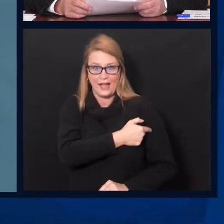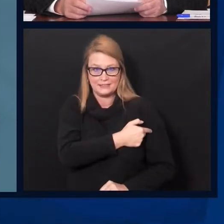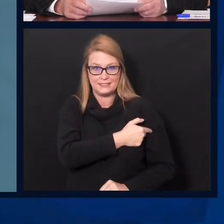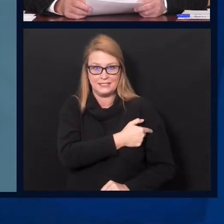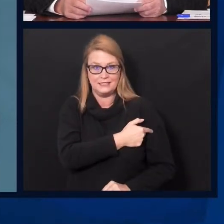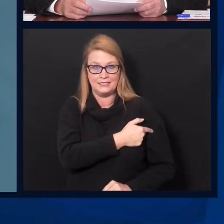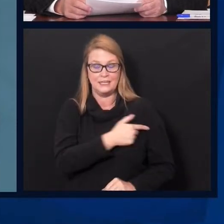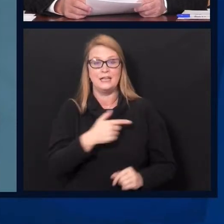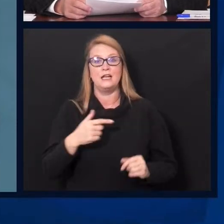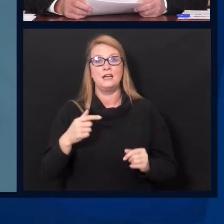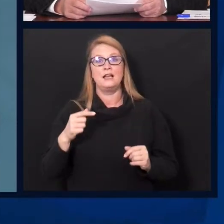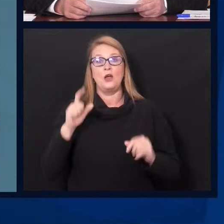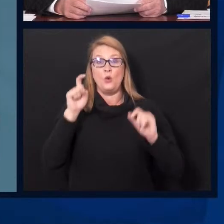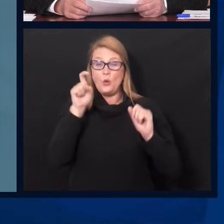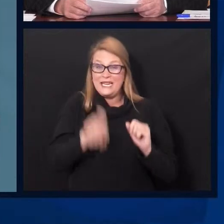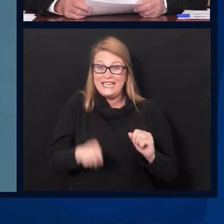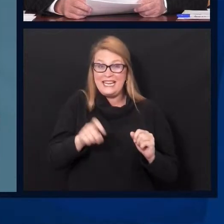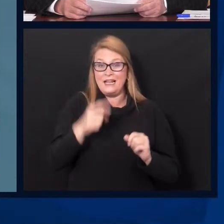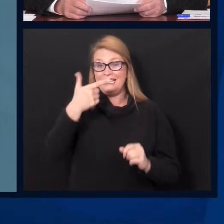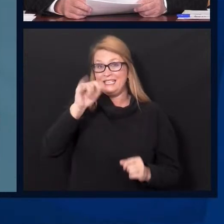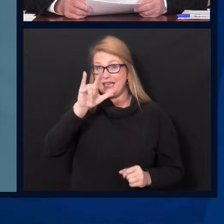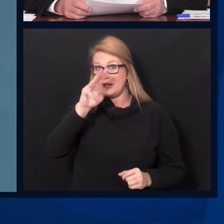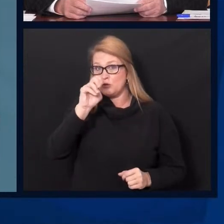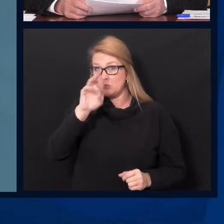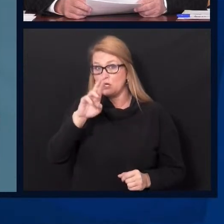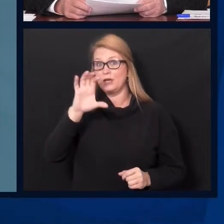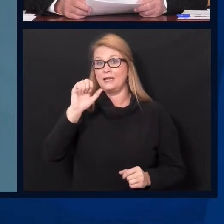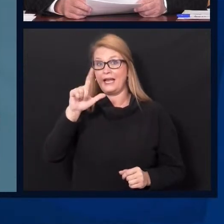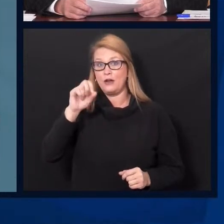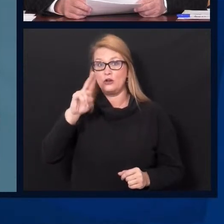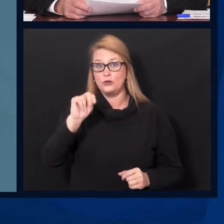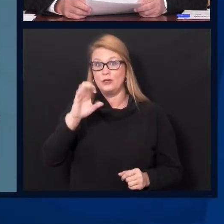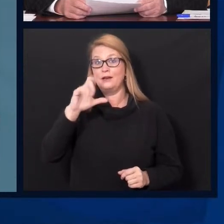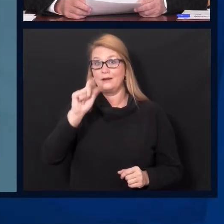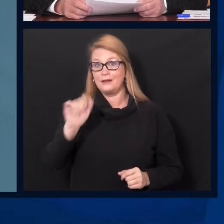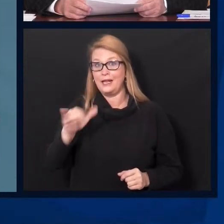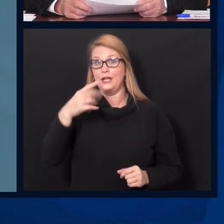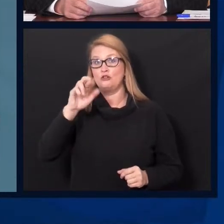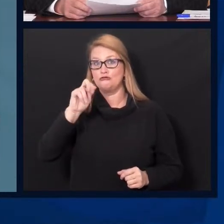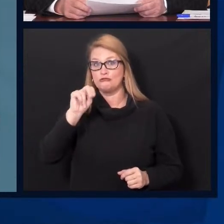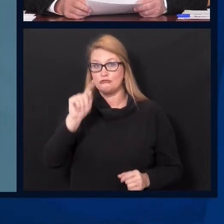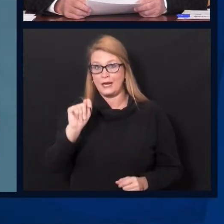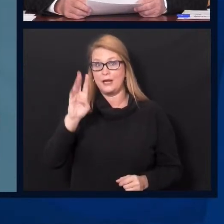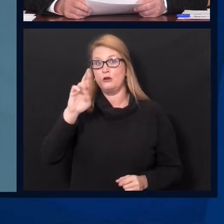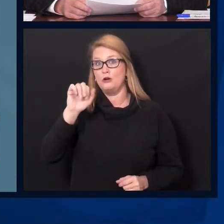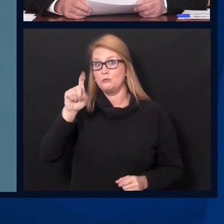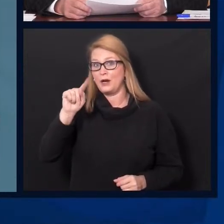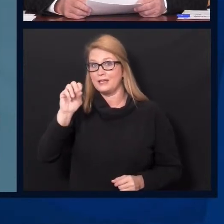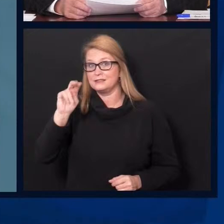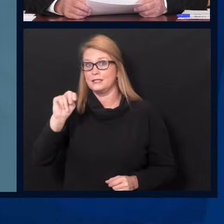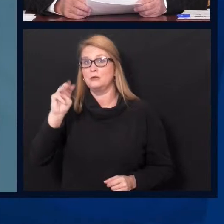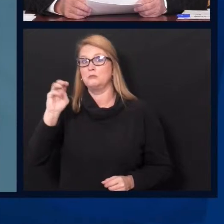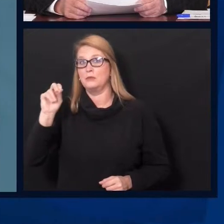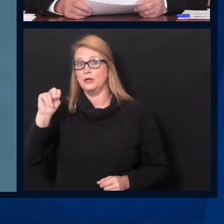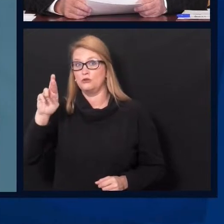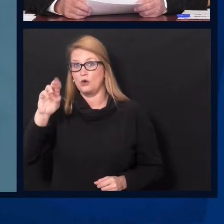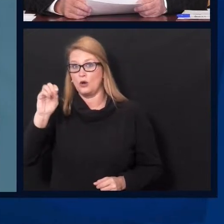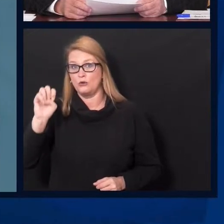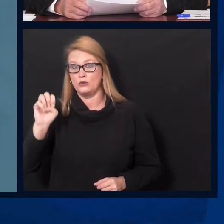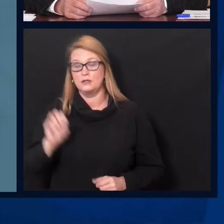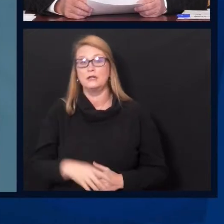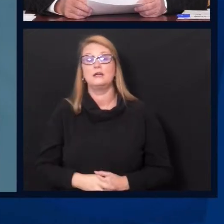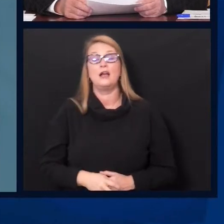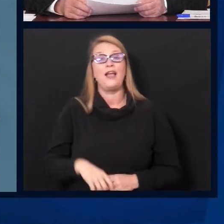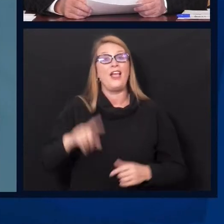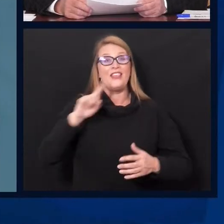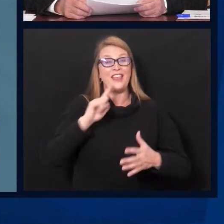we absolutely need that in Gilmer, Calhoun, Clay, Grant, Braxton, and Monroe counties. These counties are